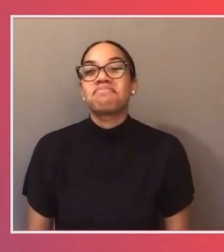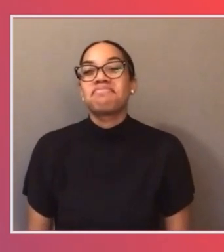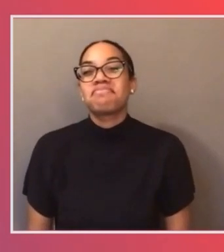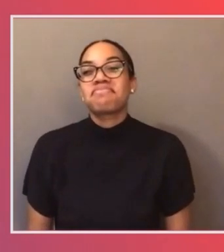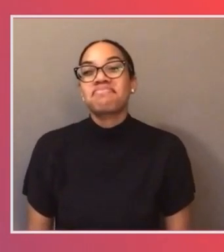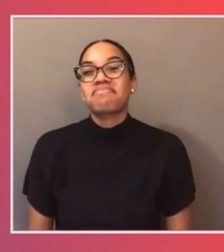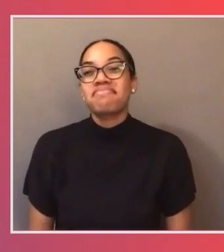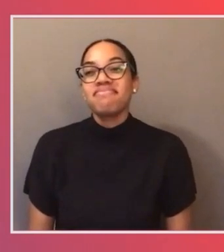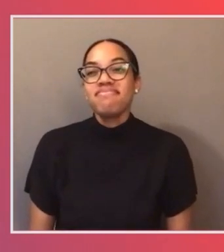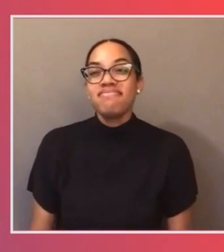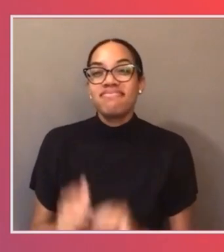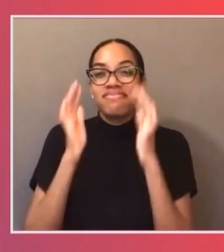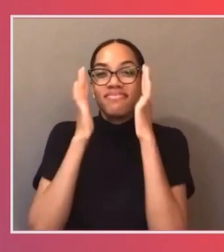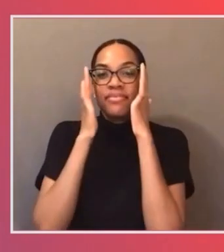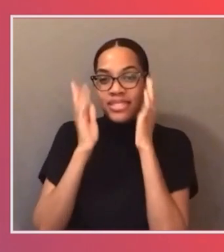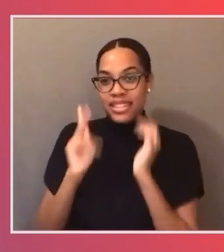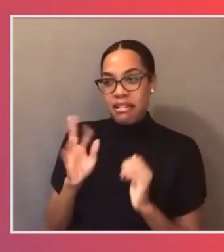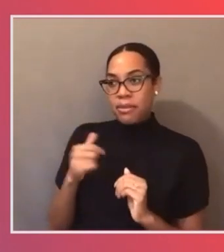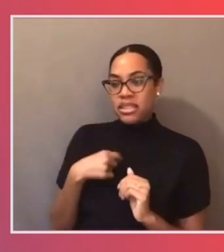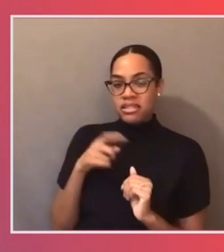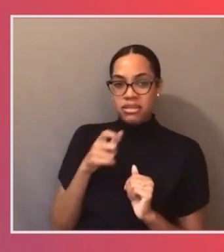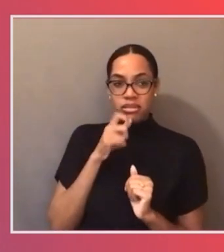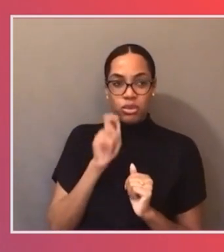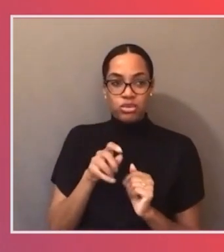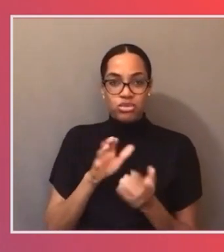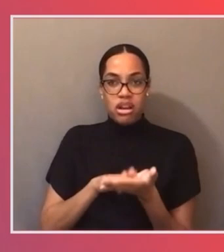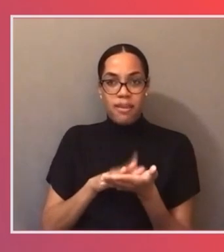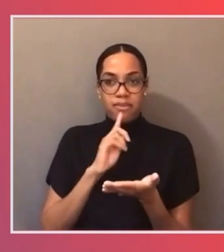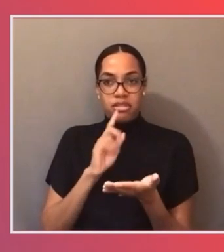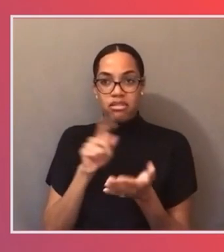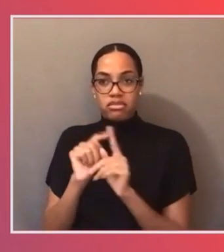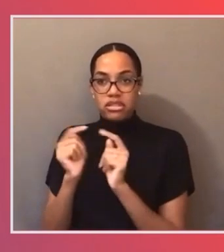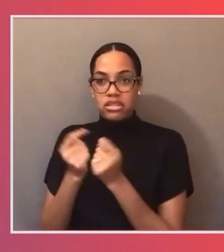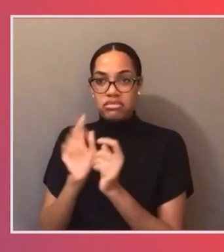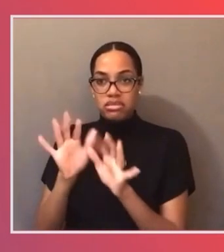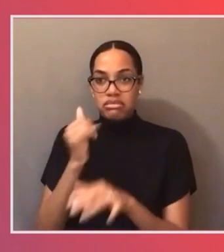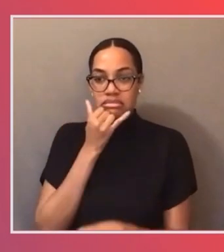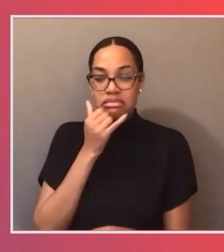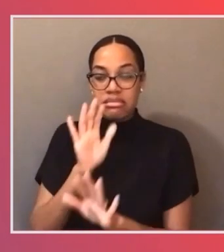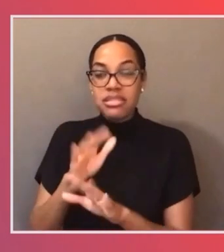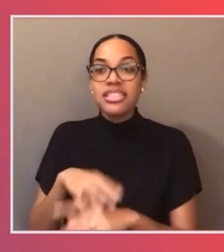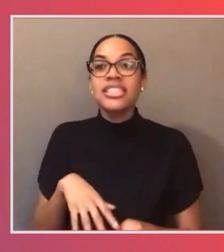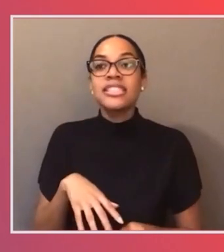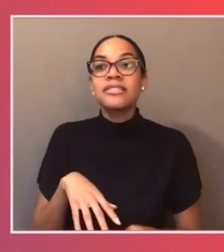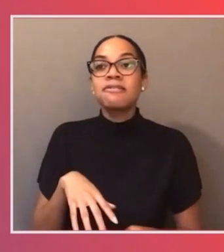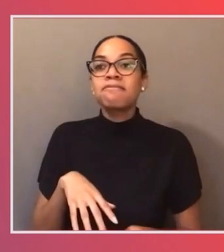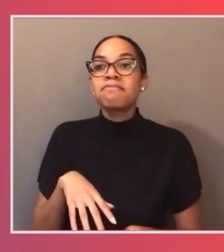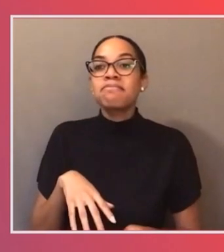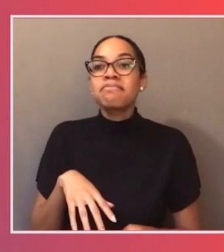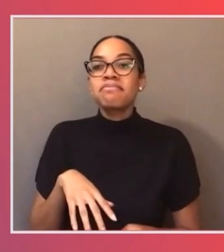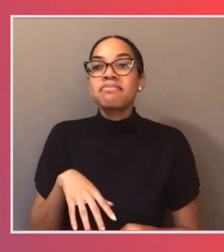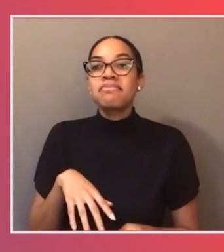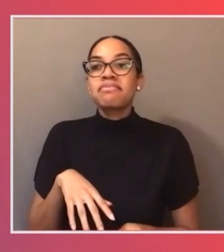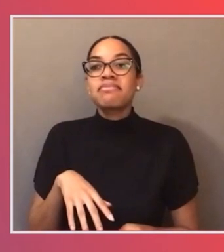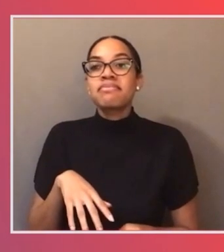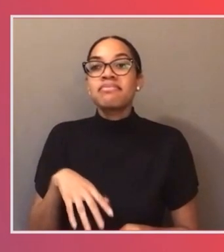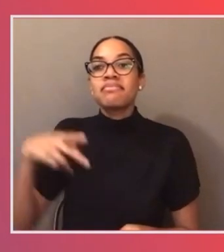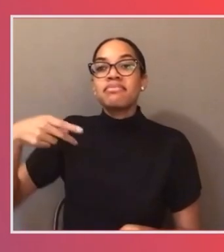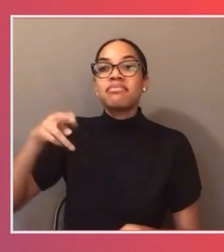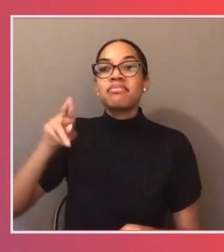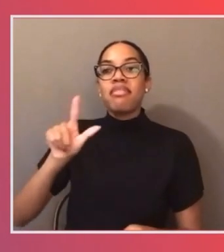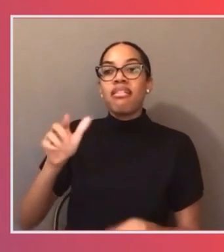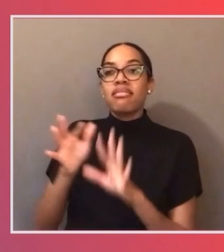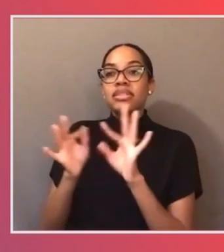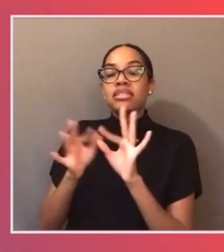are we ready, team? Okay. my phone's about Who to die. Yeah. makes a cameo in the final battle against